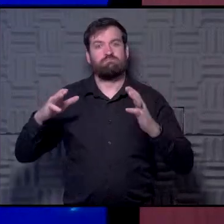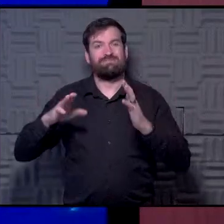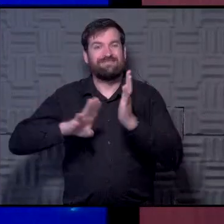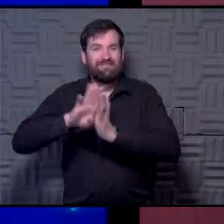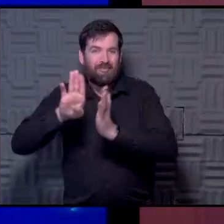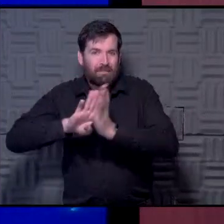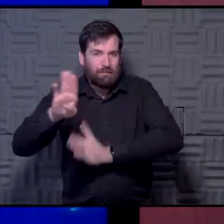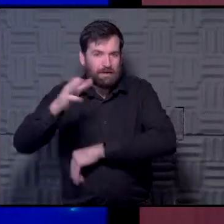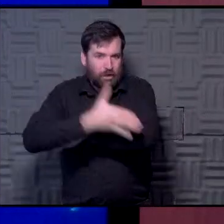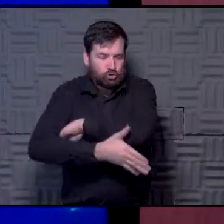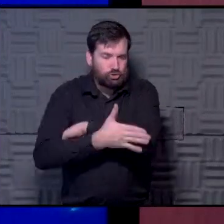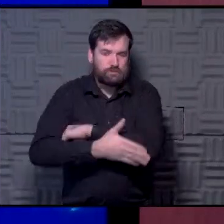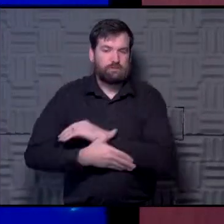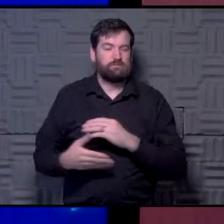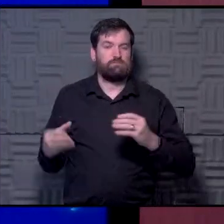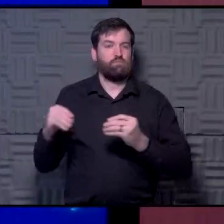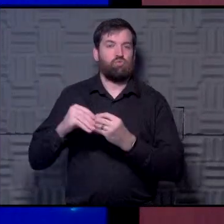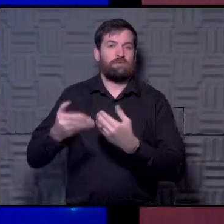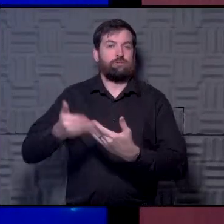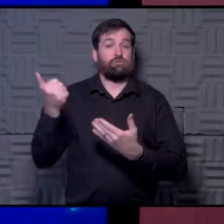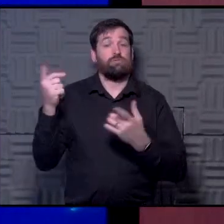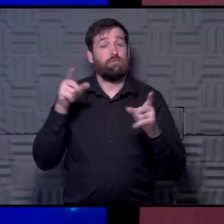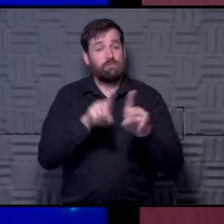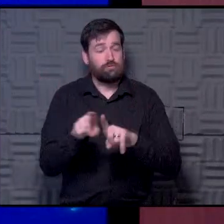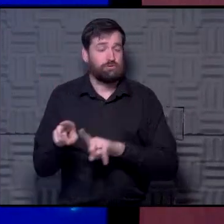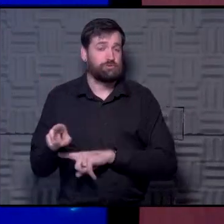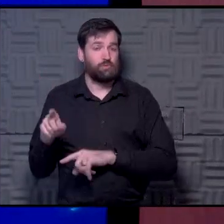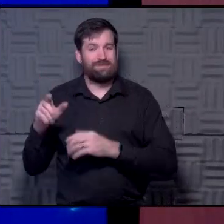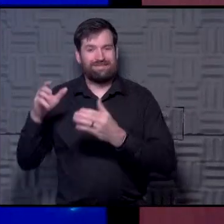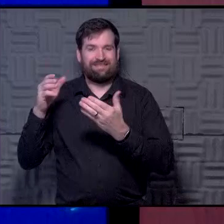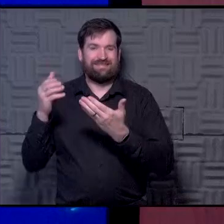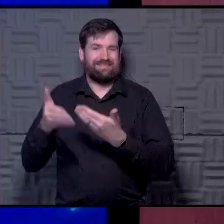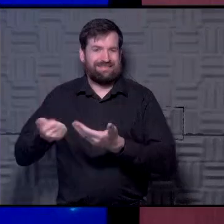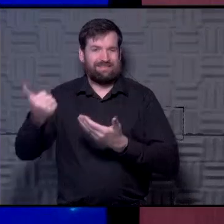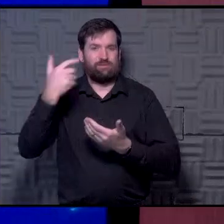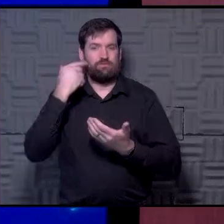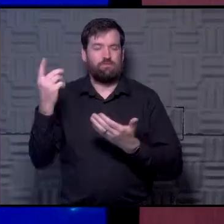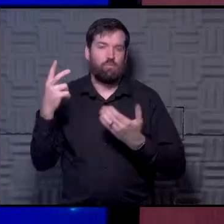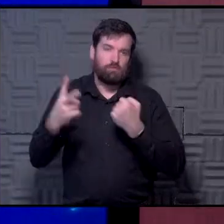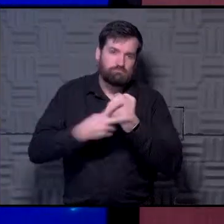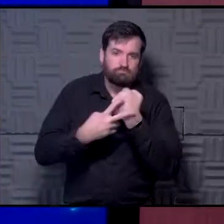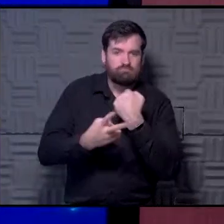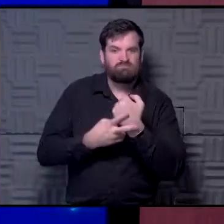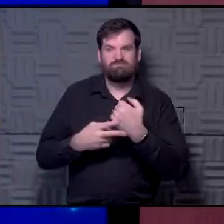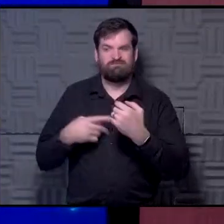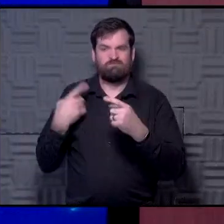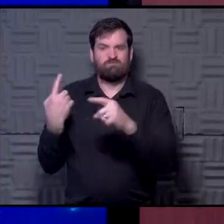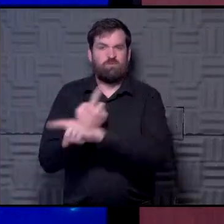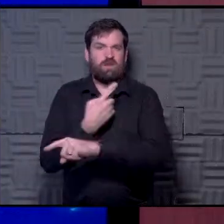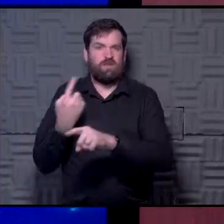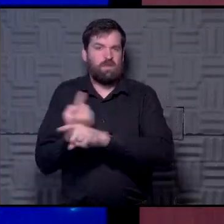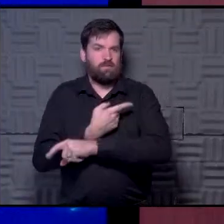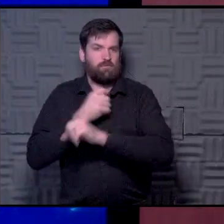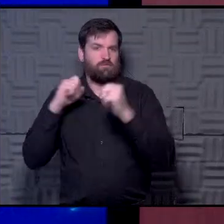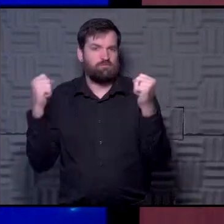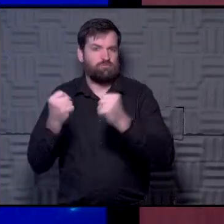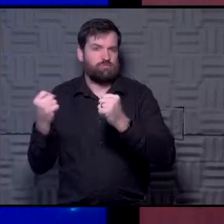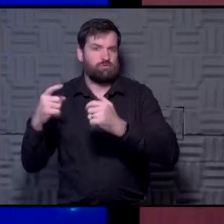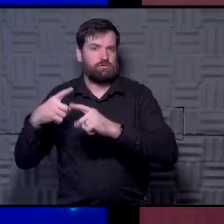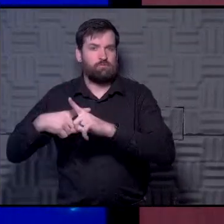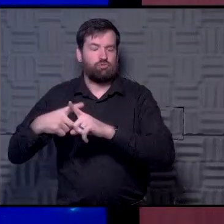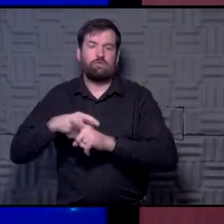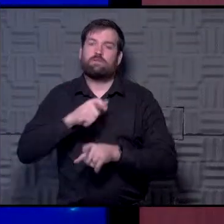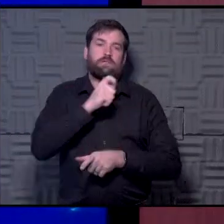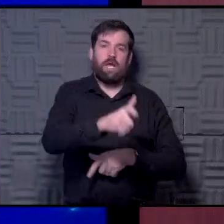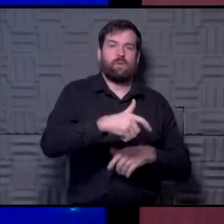greater. And because the logistics around it are much easier around temperatures, just Yeah. normal refrigeration temperatures as opposed to any kind of